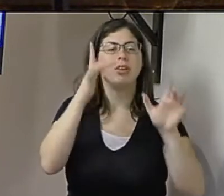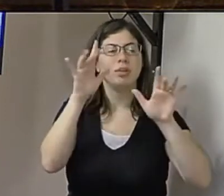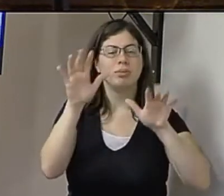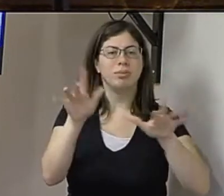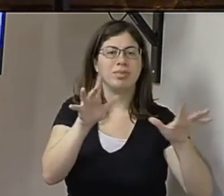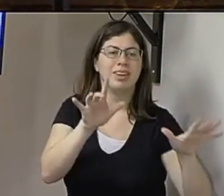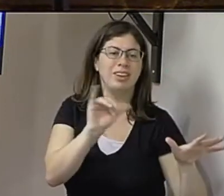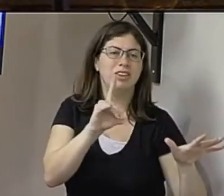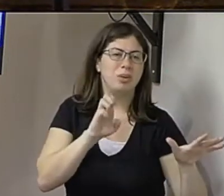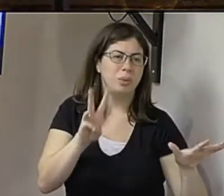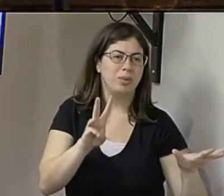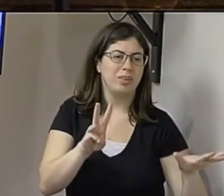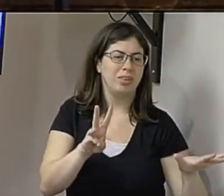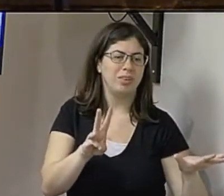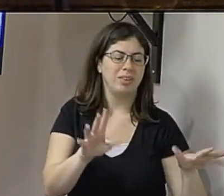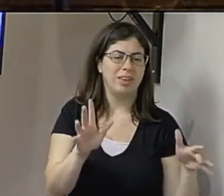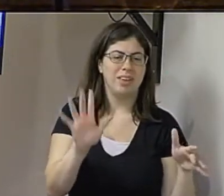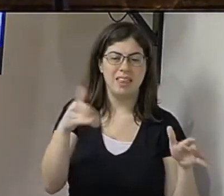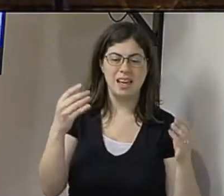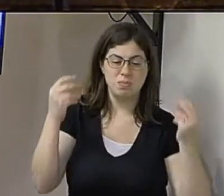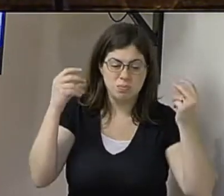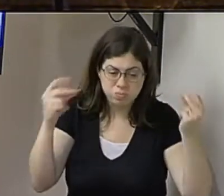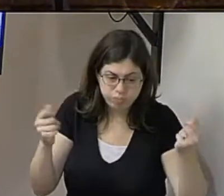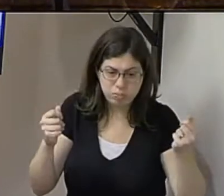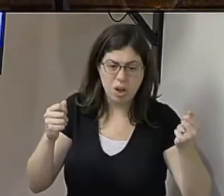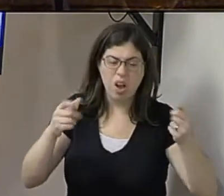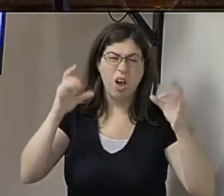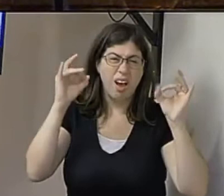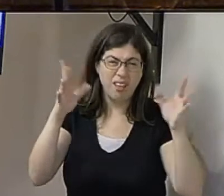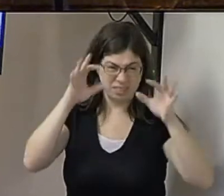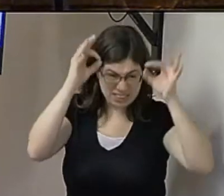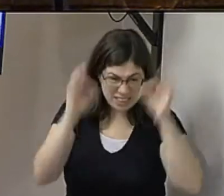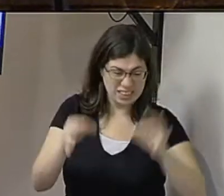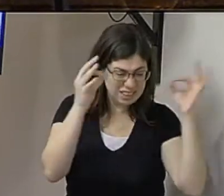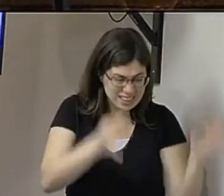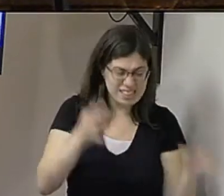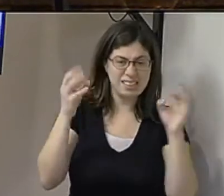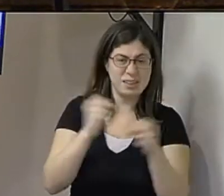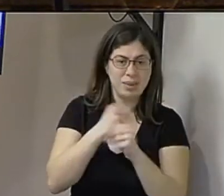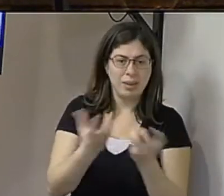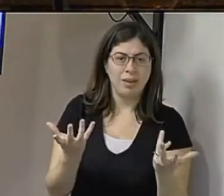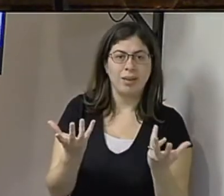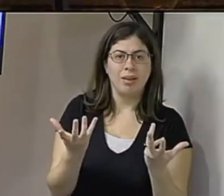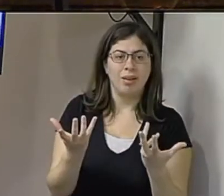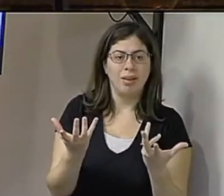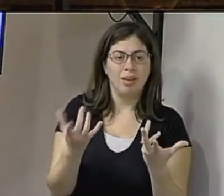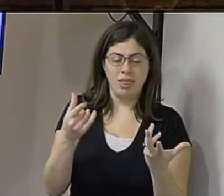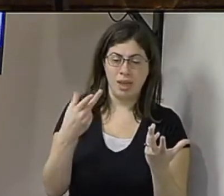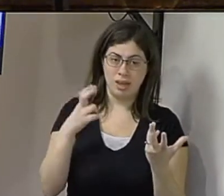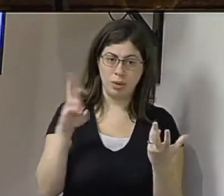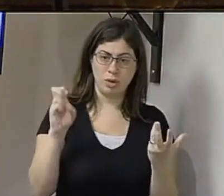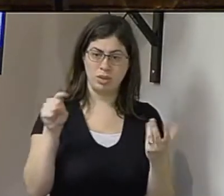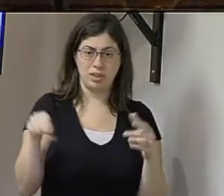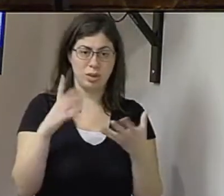And this is what we're going to see throughout this book, is these impulsive, ridiculous decisions these people make that our heroes kind of